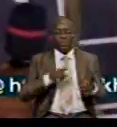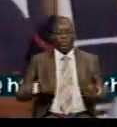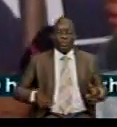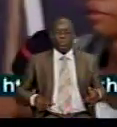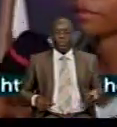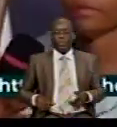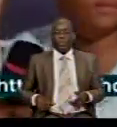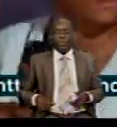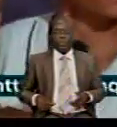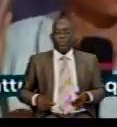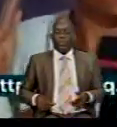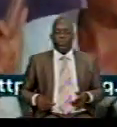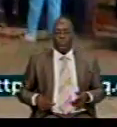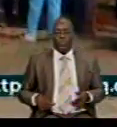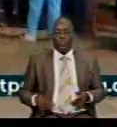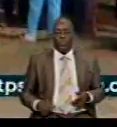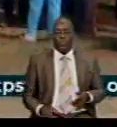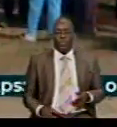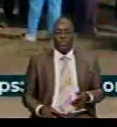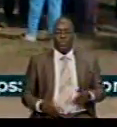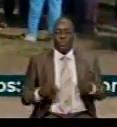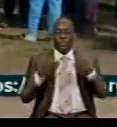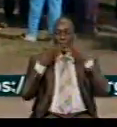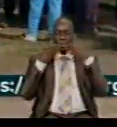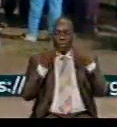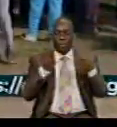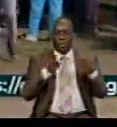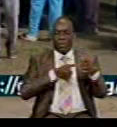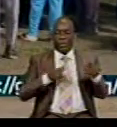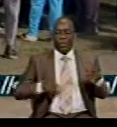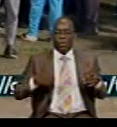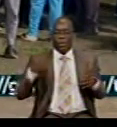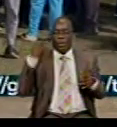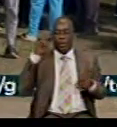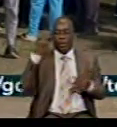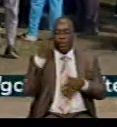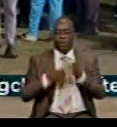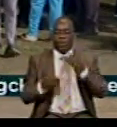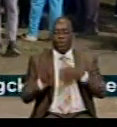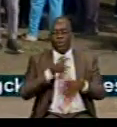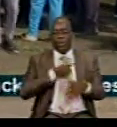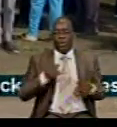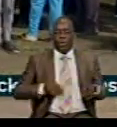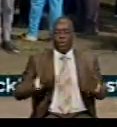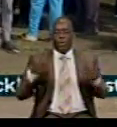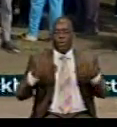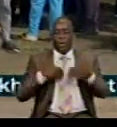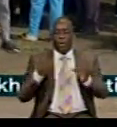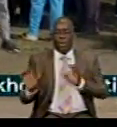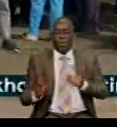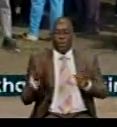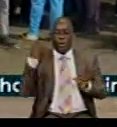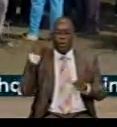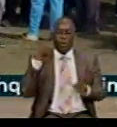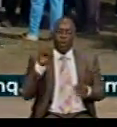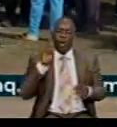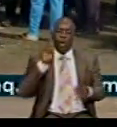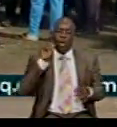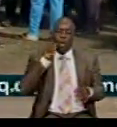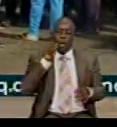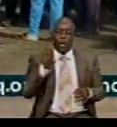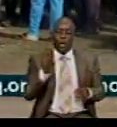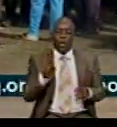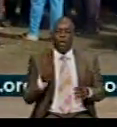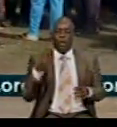up. Thanking the Lord for what the Lord has done for her today. She said for a very long time now, she was not able to walk even